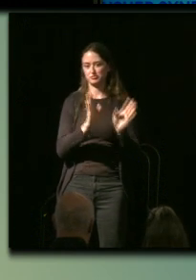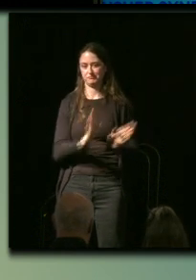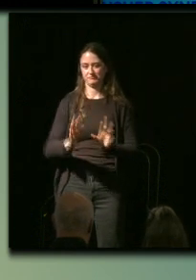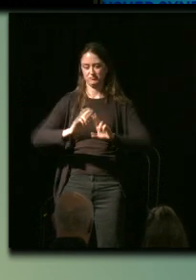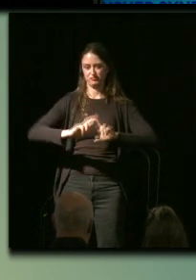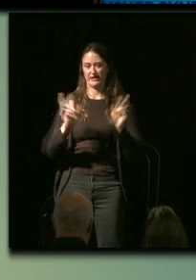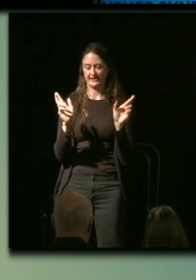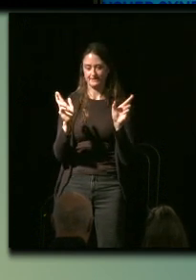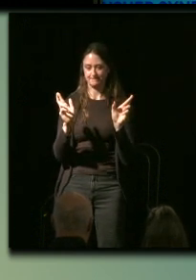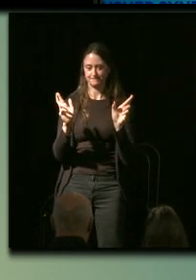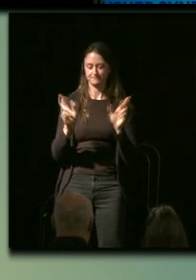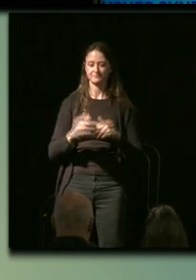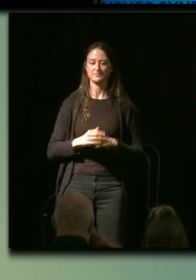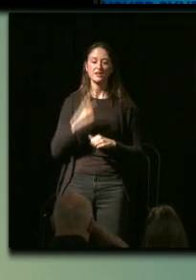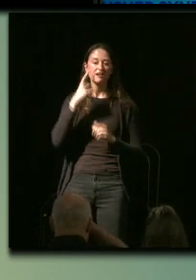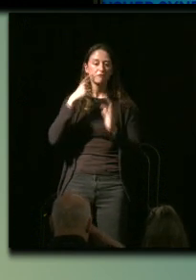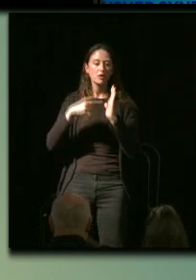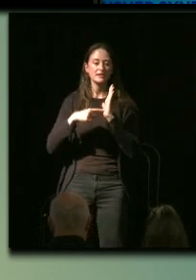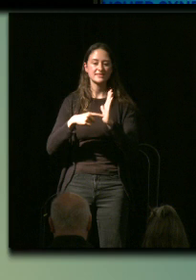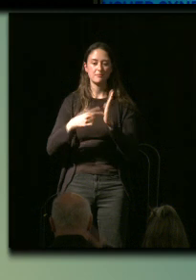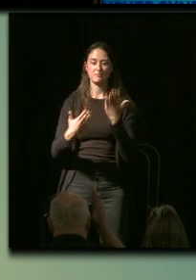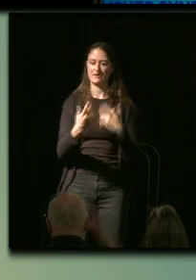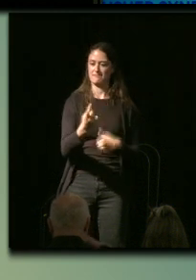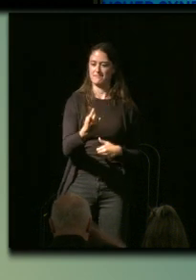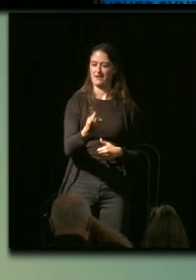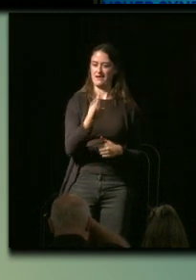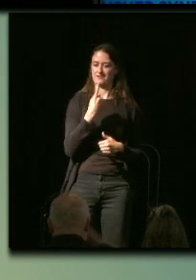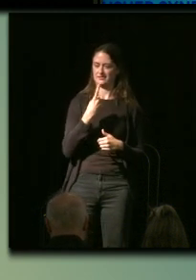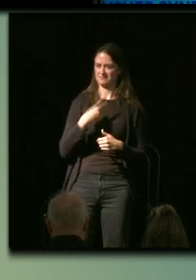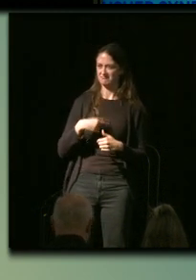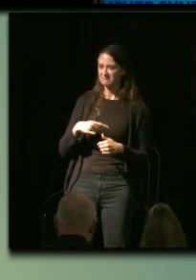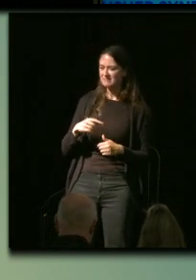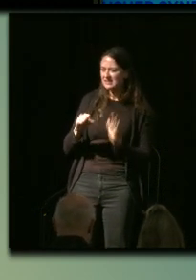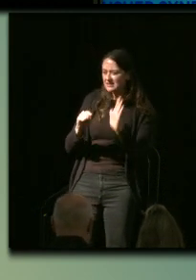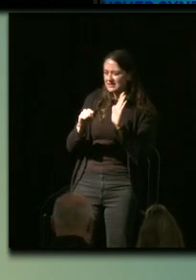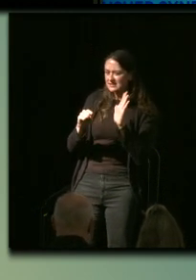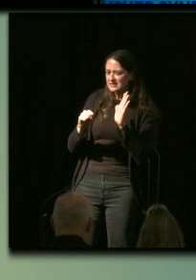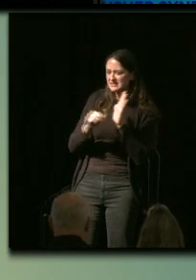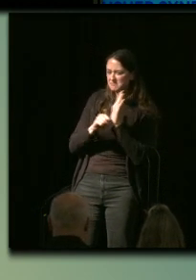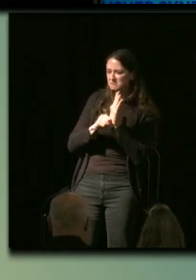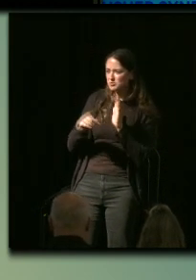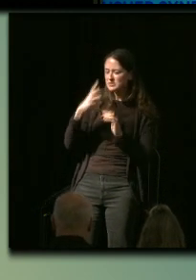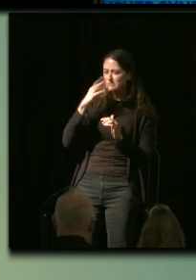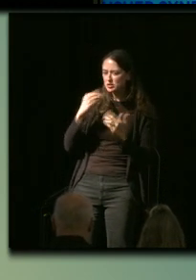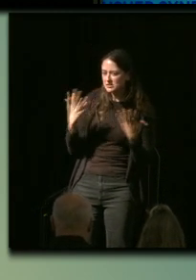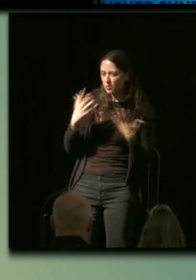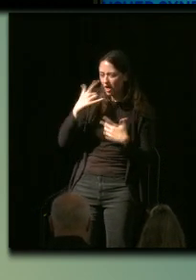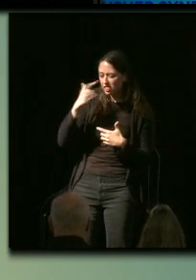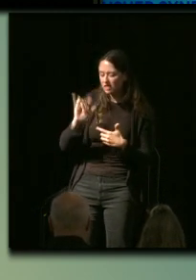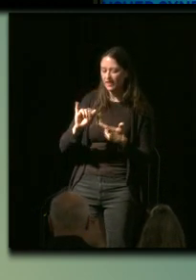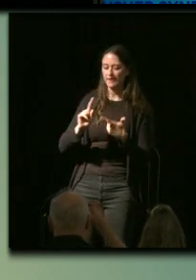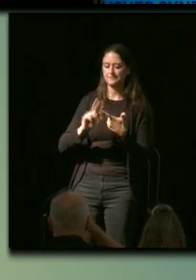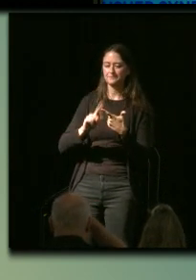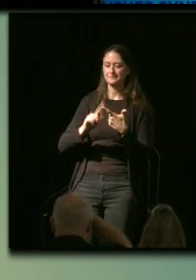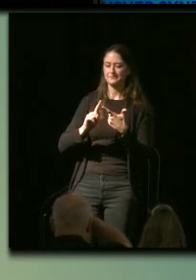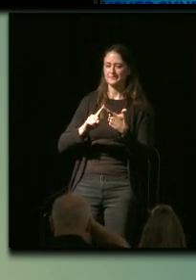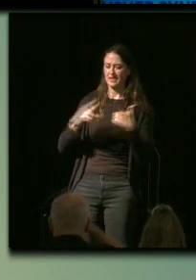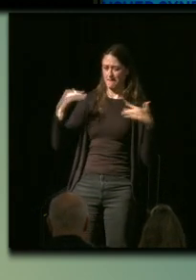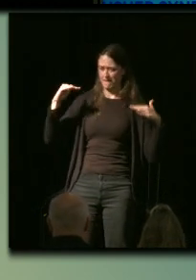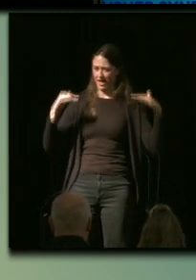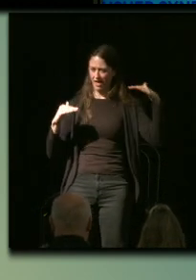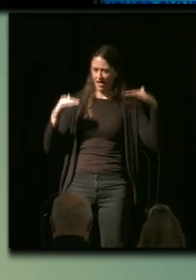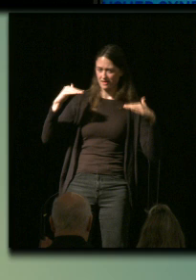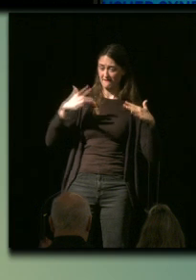develop it? What symptoms do you have? What eye diagnosis was provided? What about your balance? Are you